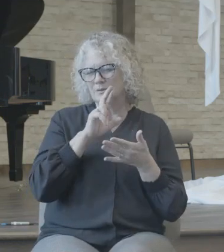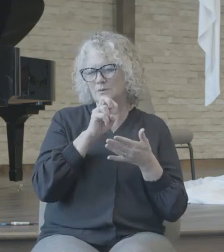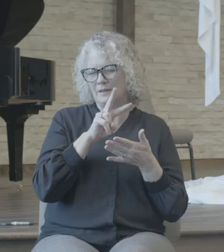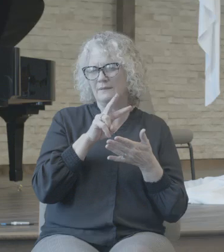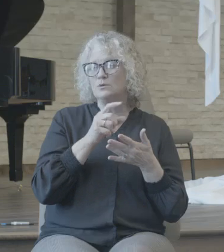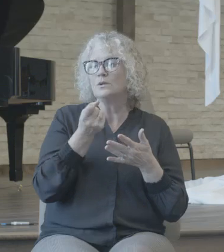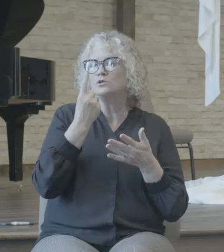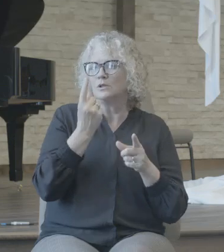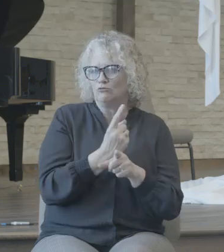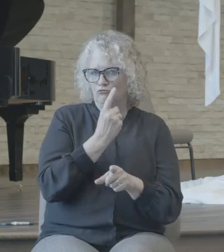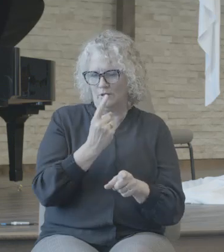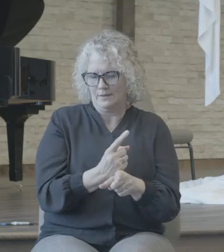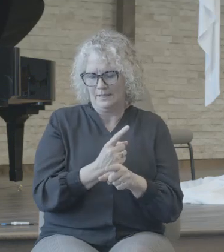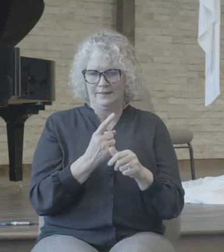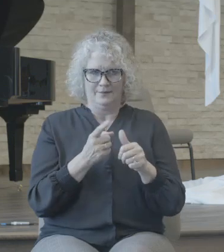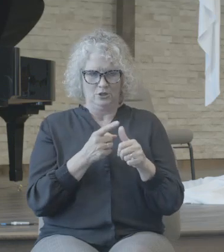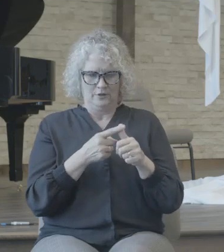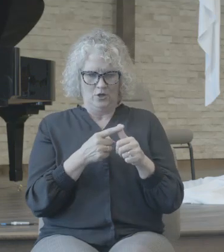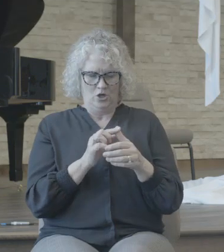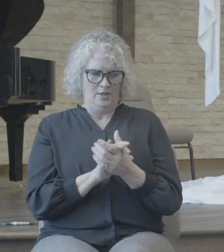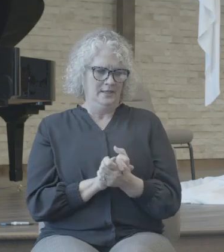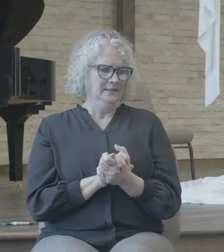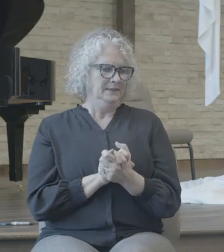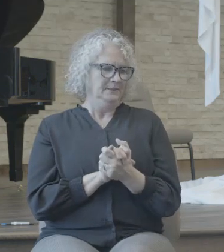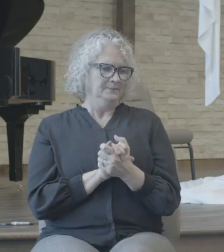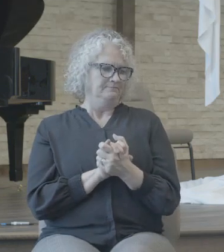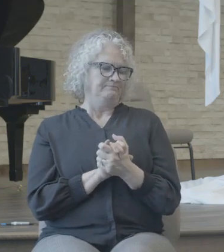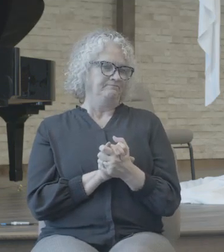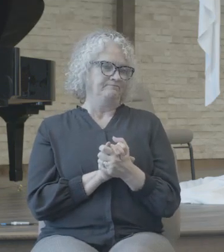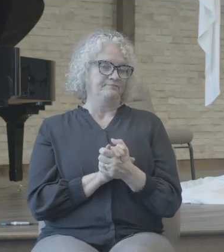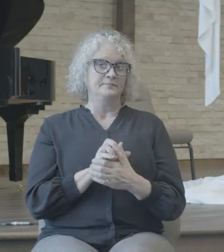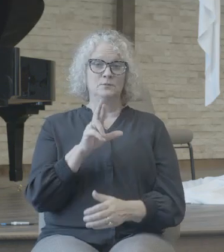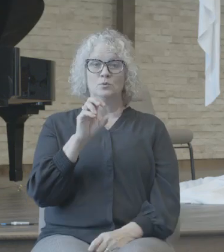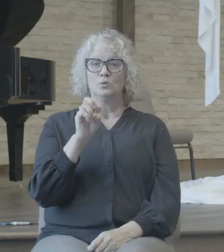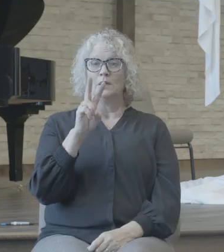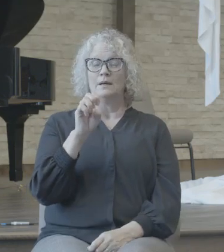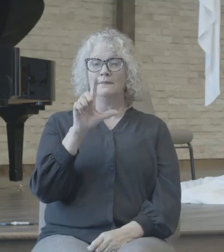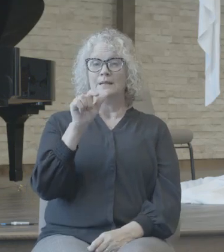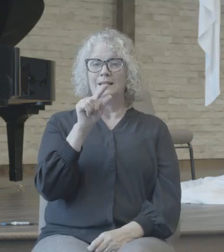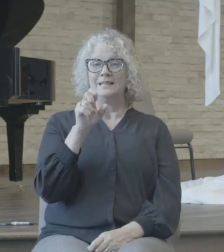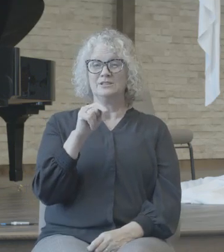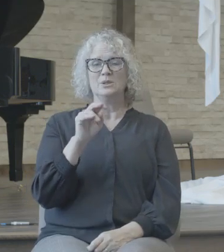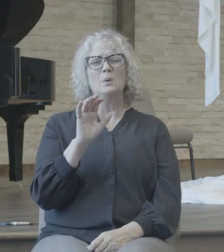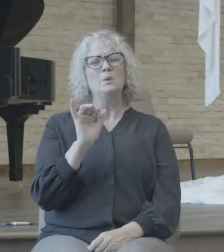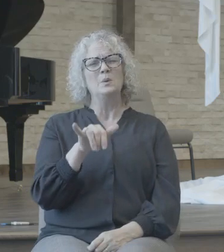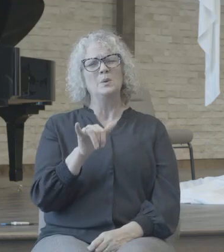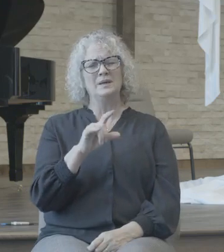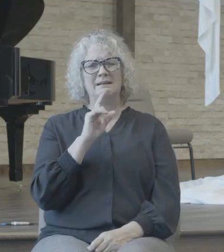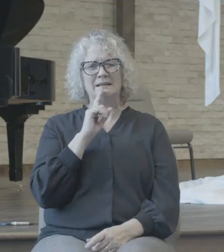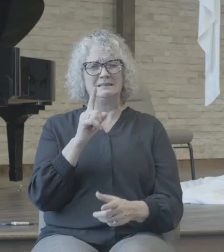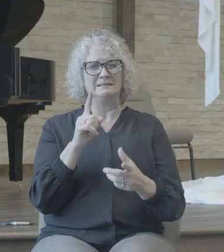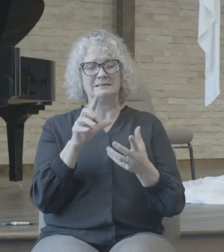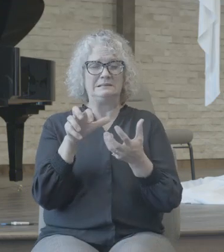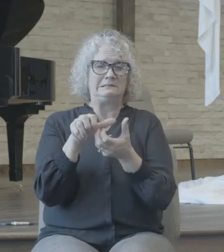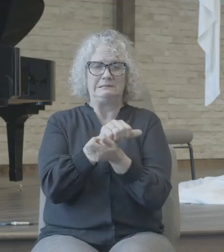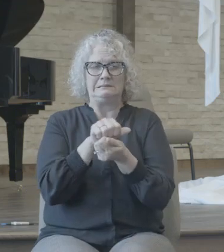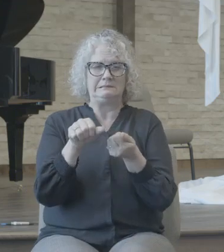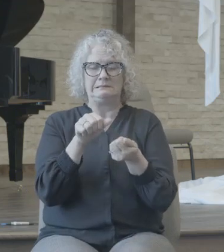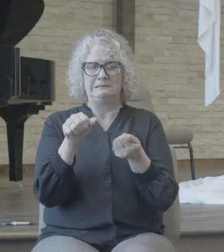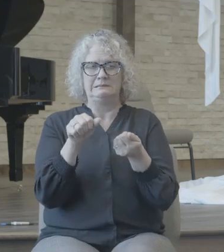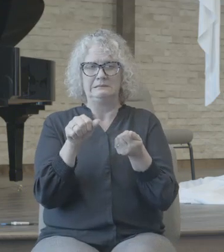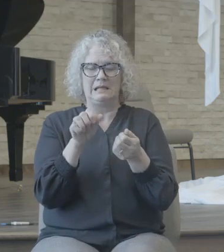correctly. First of all, the Revelation is apocalyptic literature. It's a